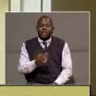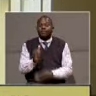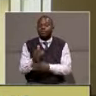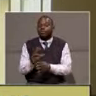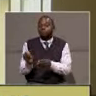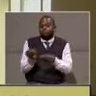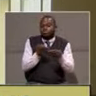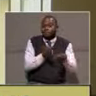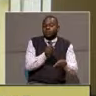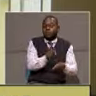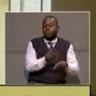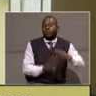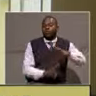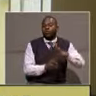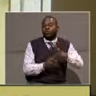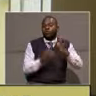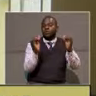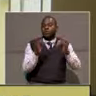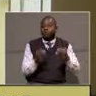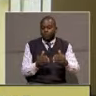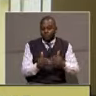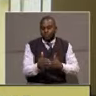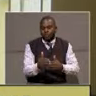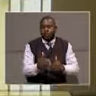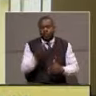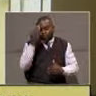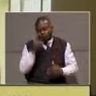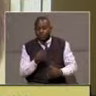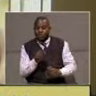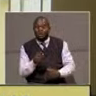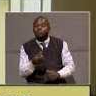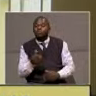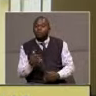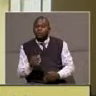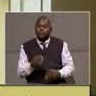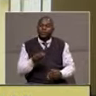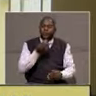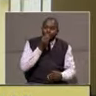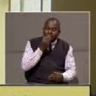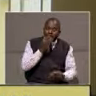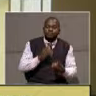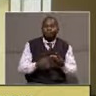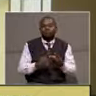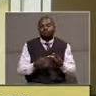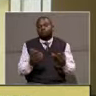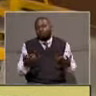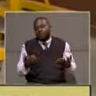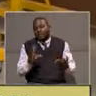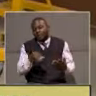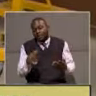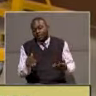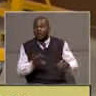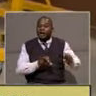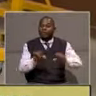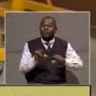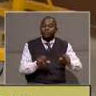find that it will not take us long, because that money also caters for feeding and other administrative